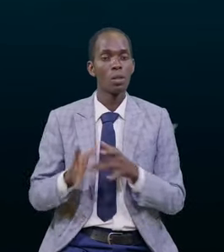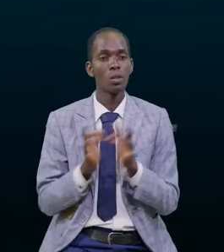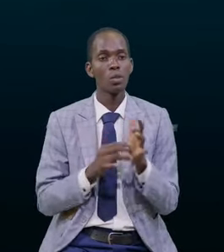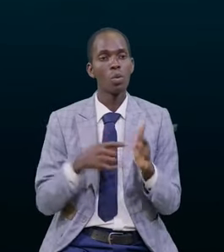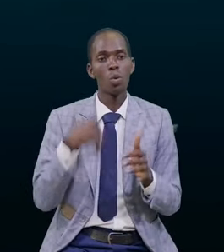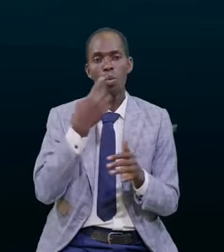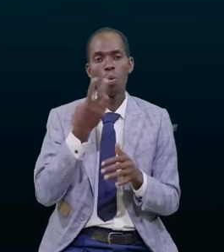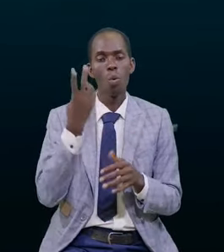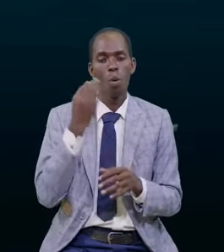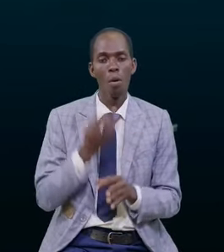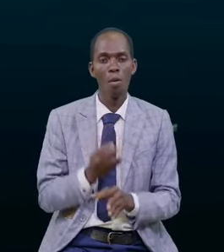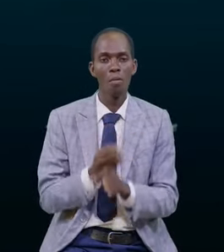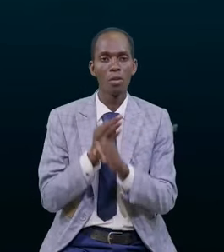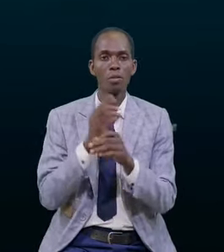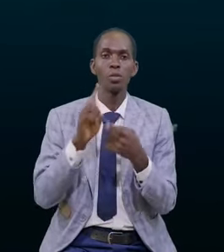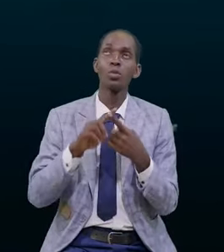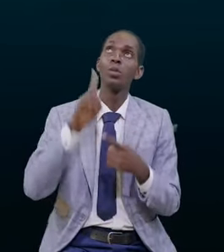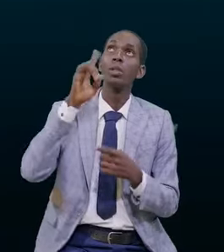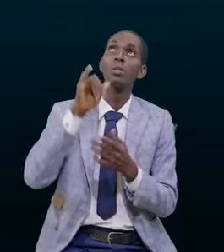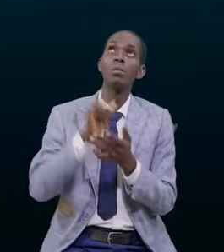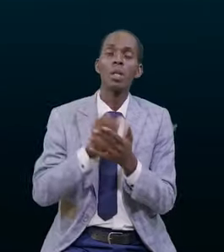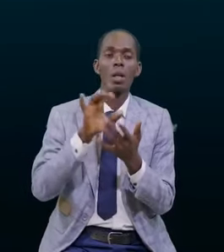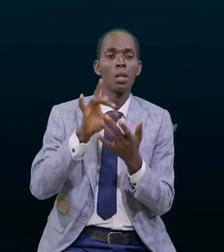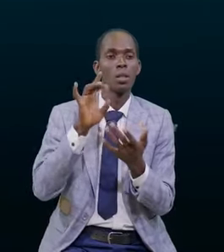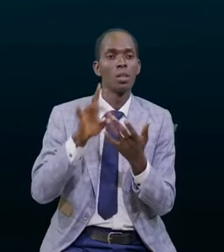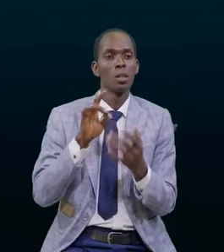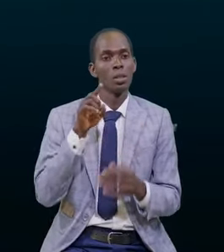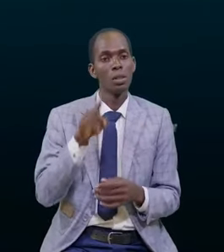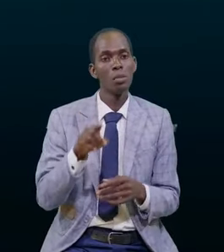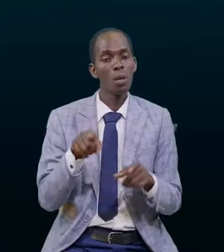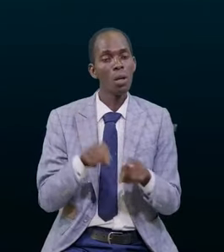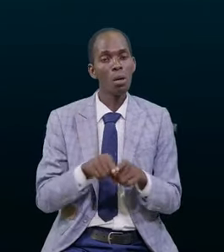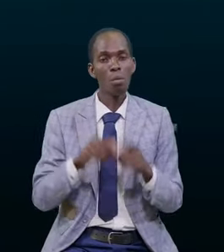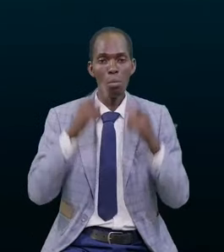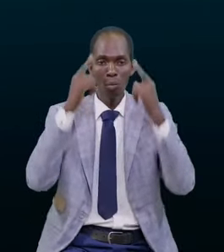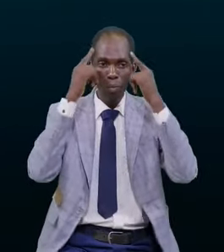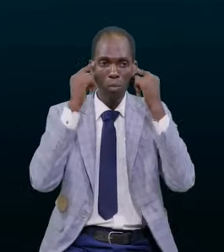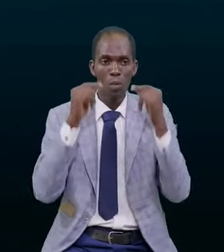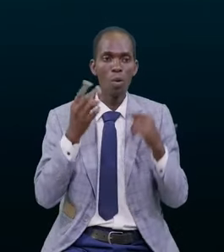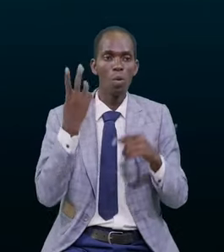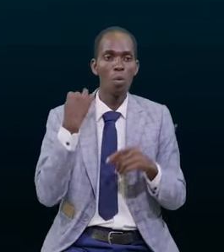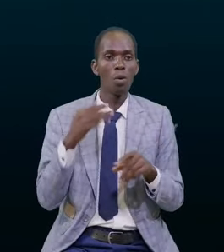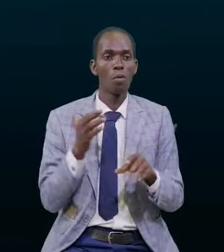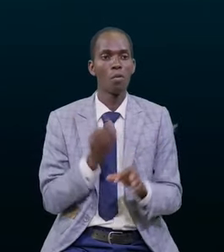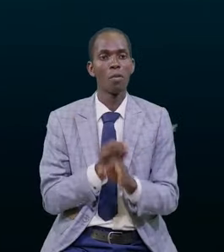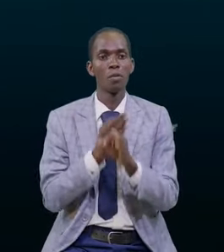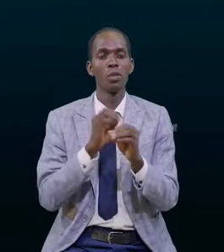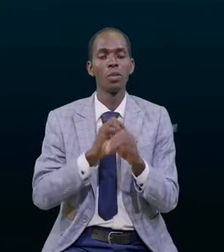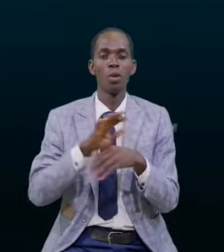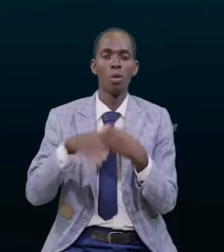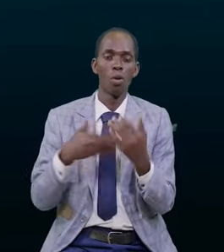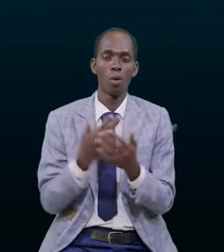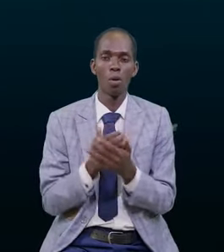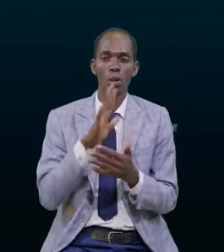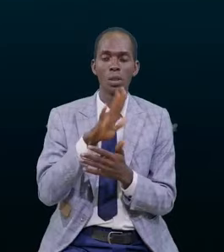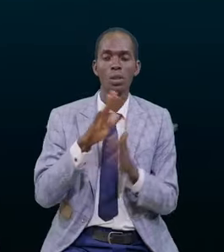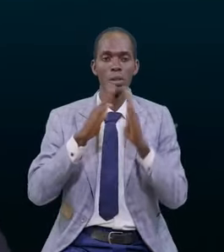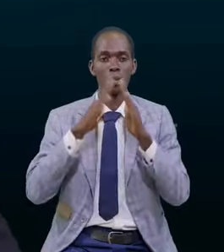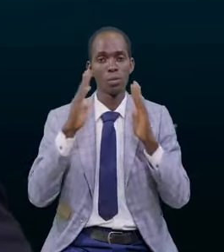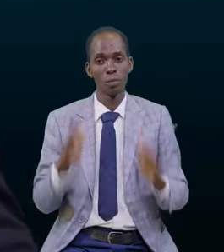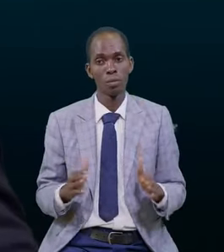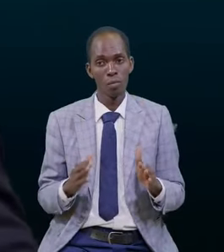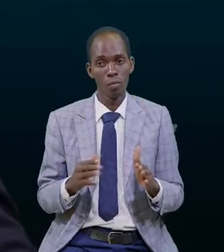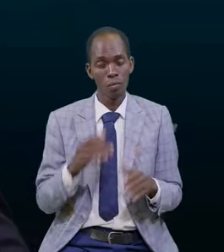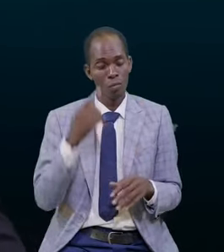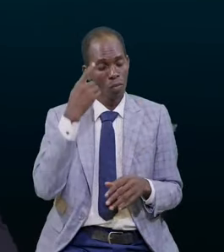appointed him as also Moses was faithful in all his house for this man Christ